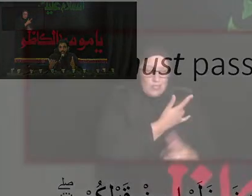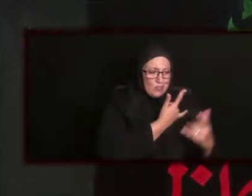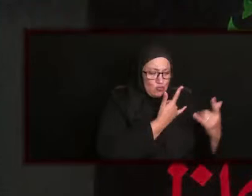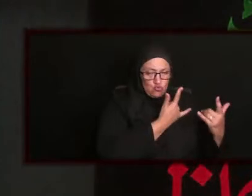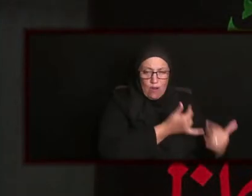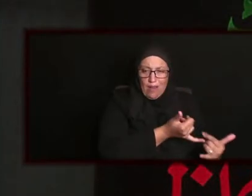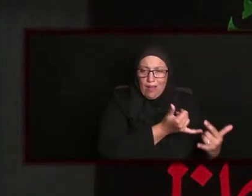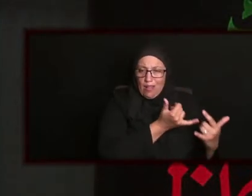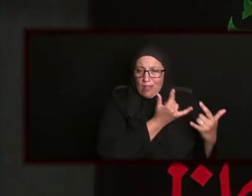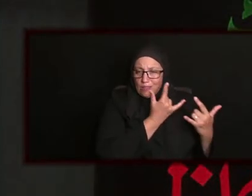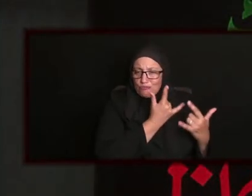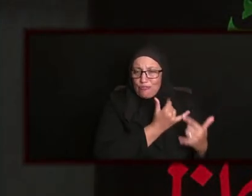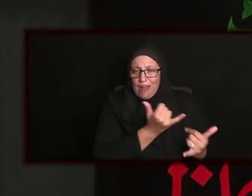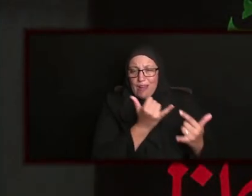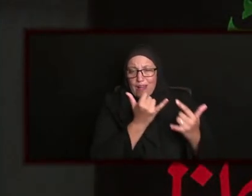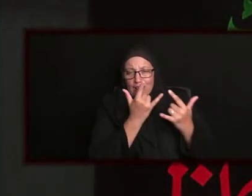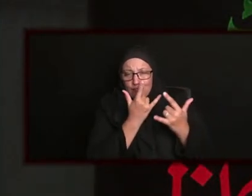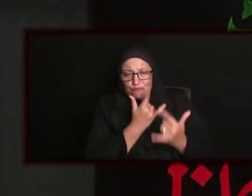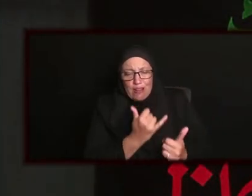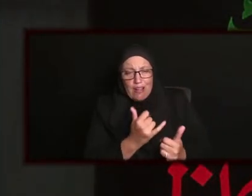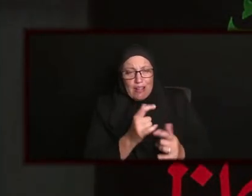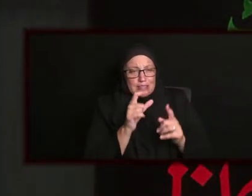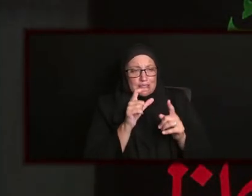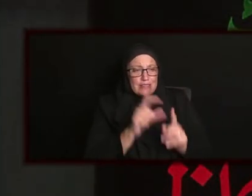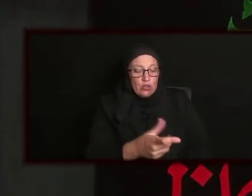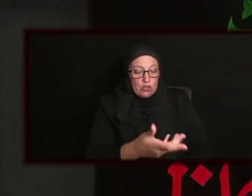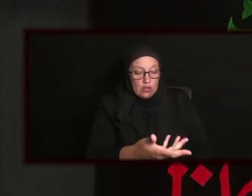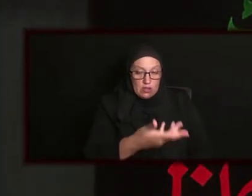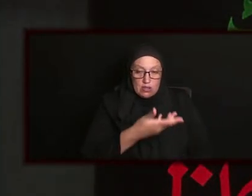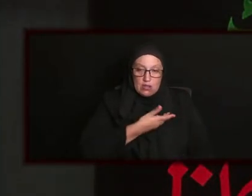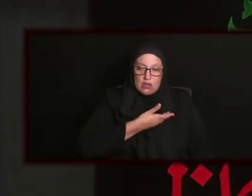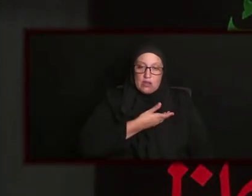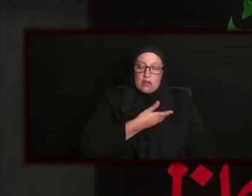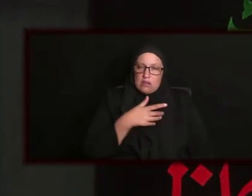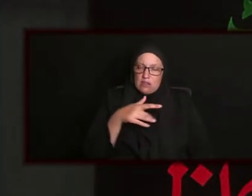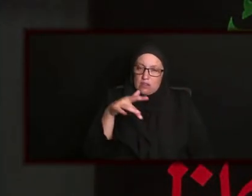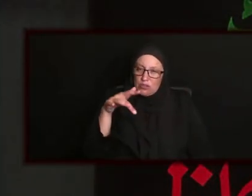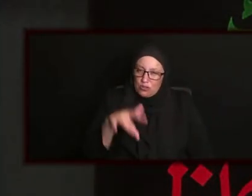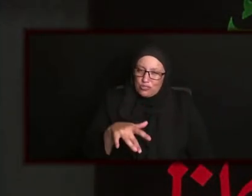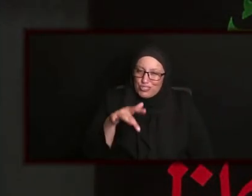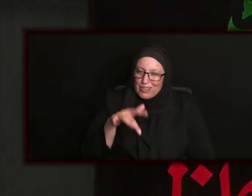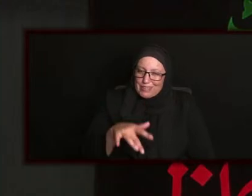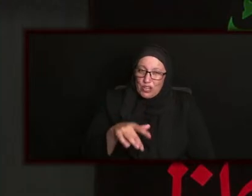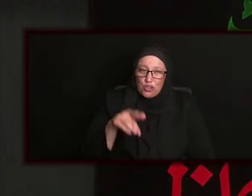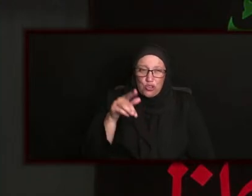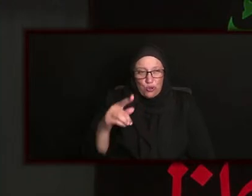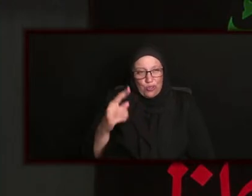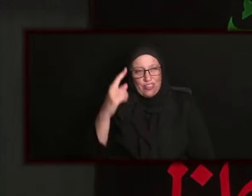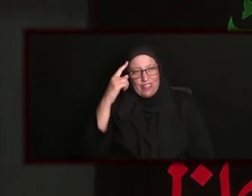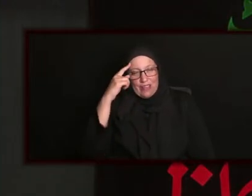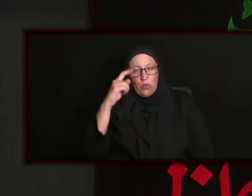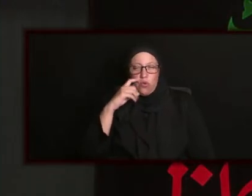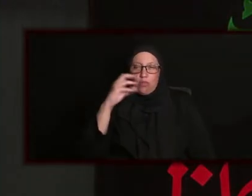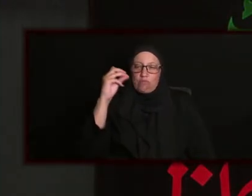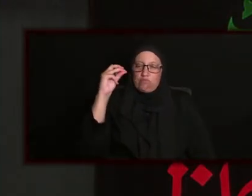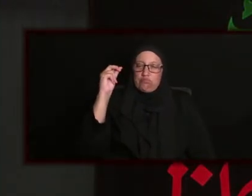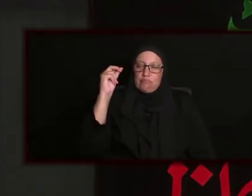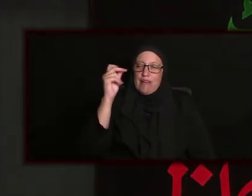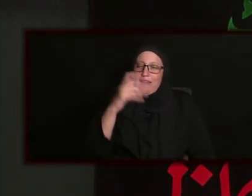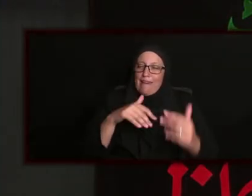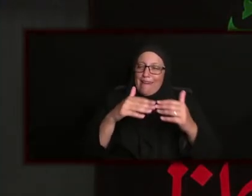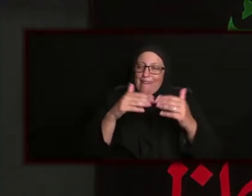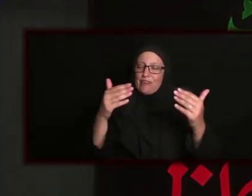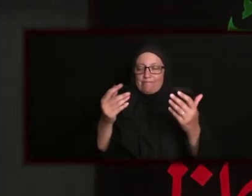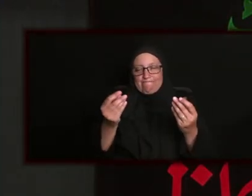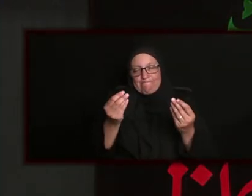trials, hasn't come to you yet. You expect to enter the heaven just like that? Look what